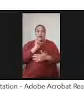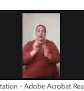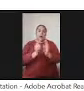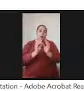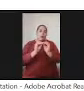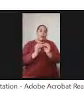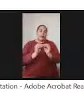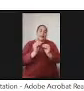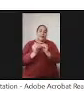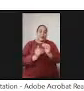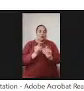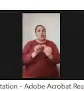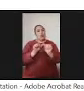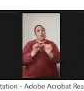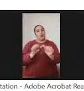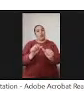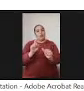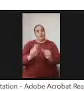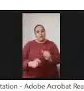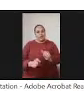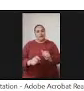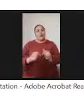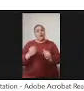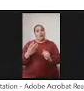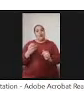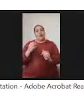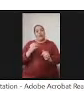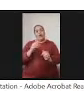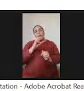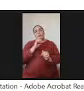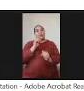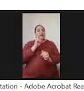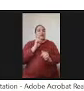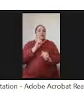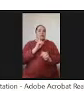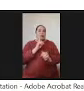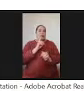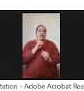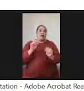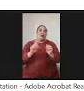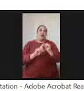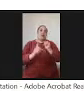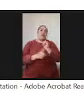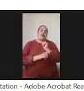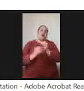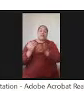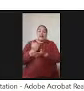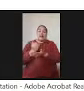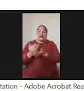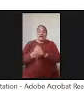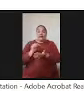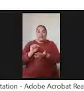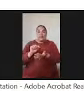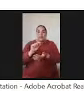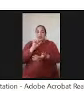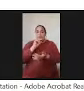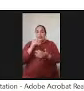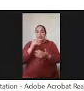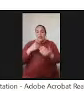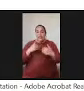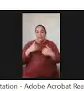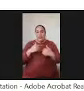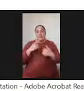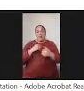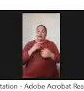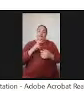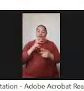process continues. And so the every last saving that this administration, I'm very vocal about